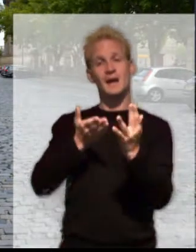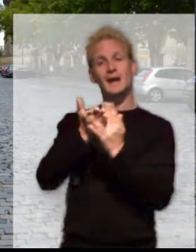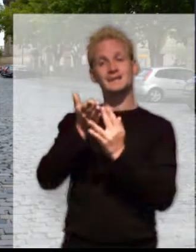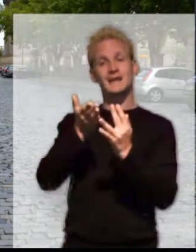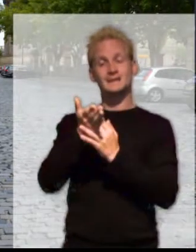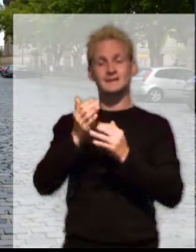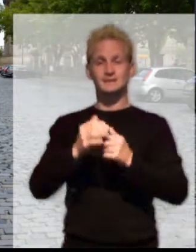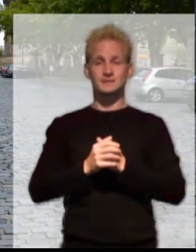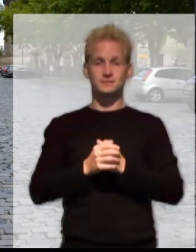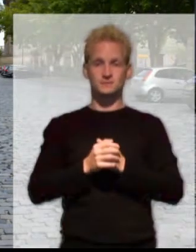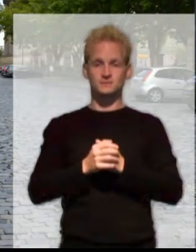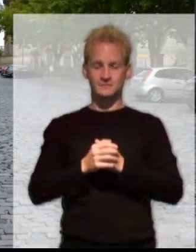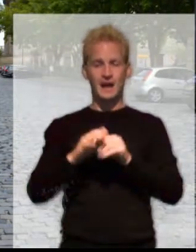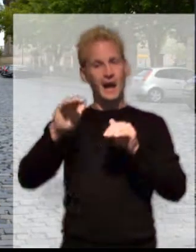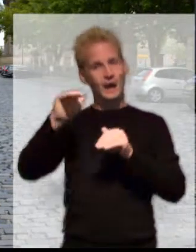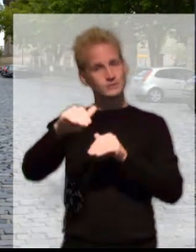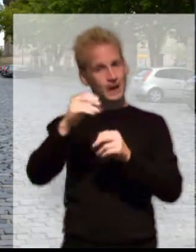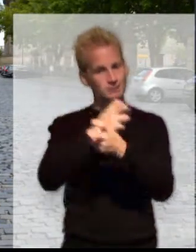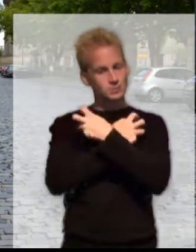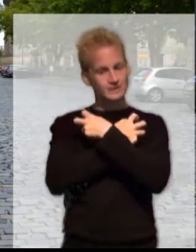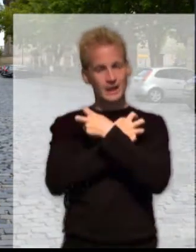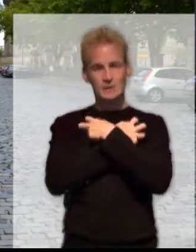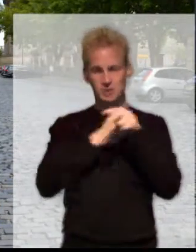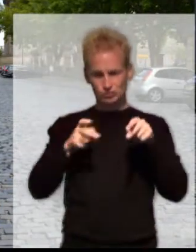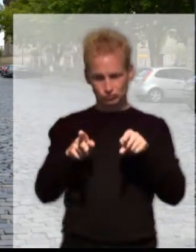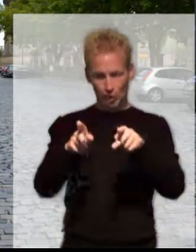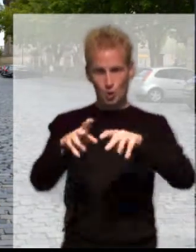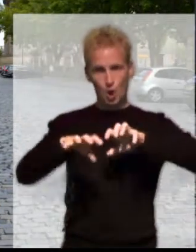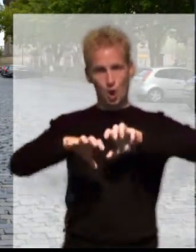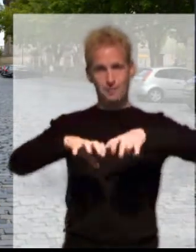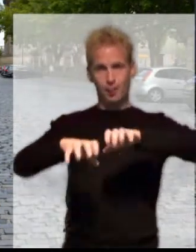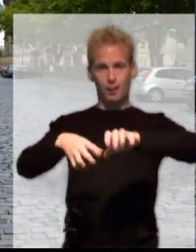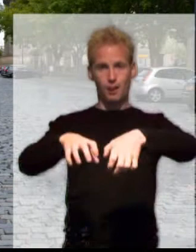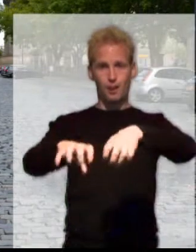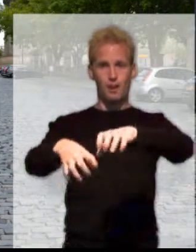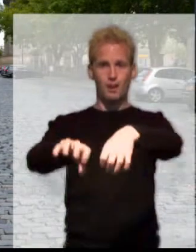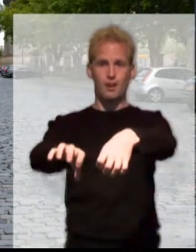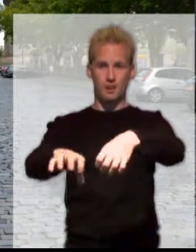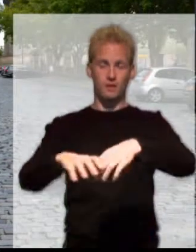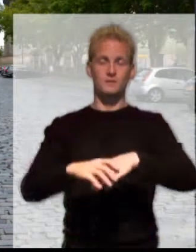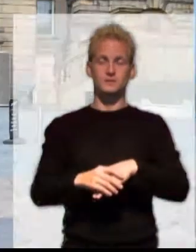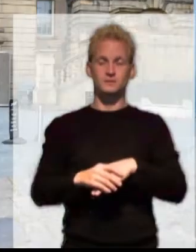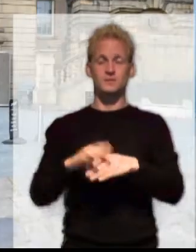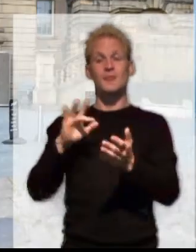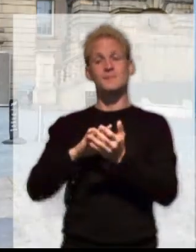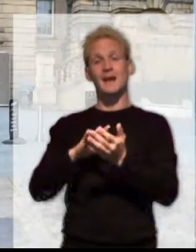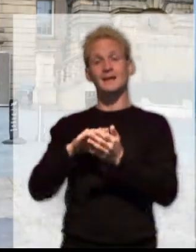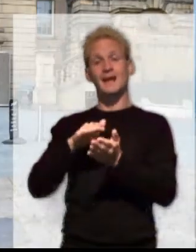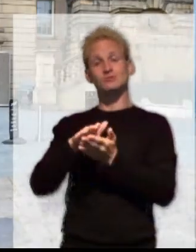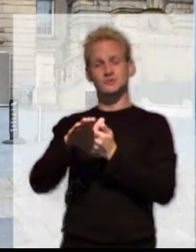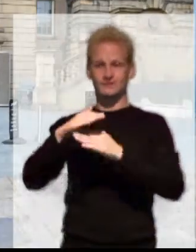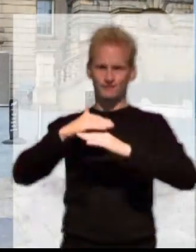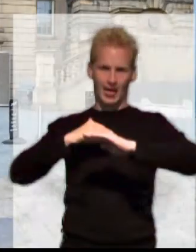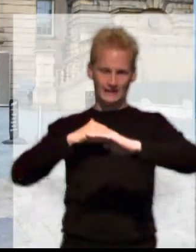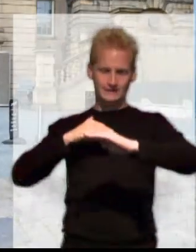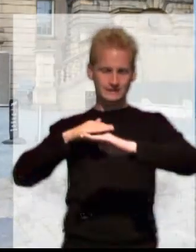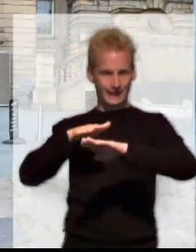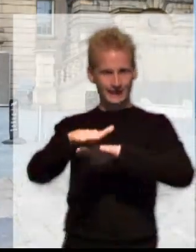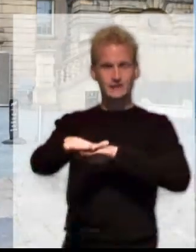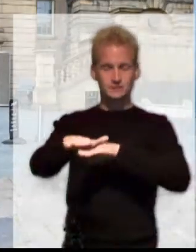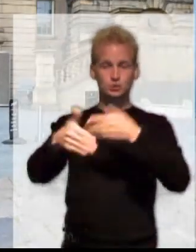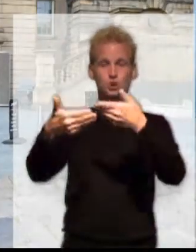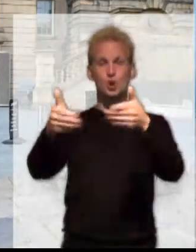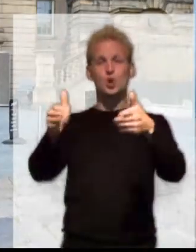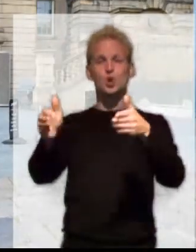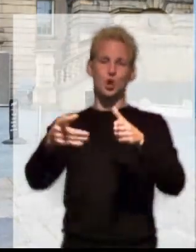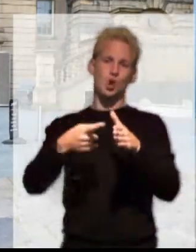The road surface outside the museum is cobbled. The main entrance is flat and there are automatic